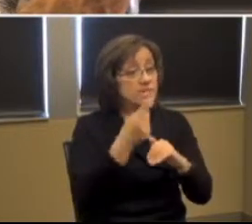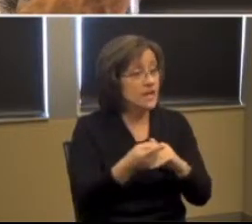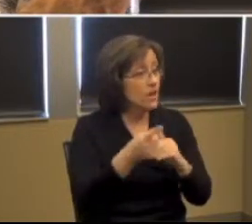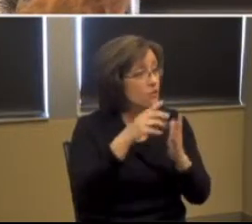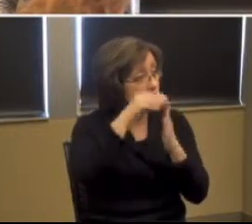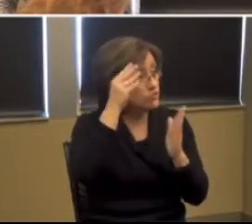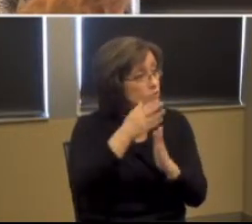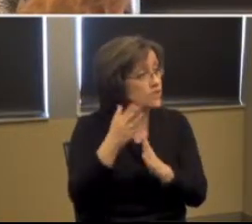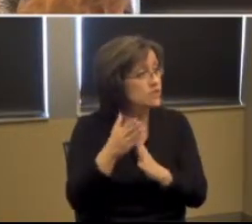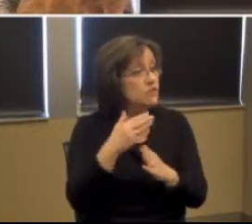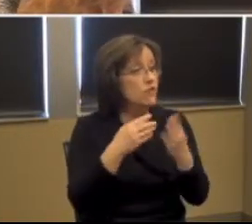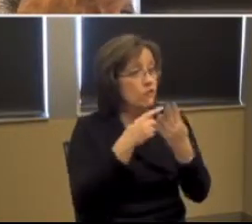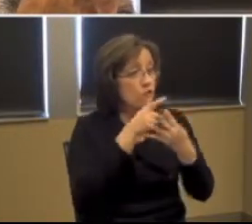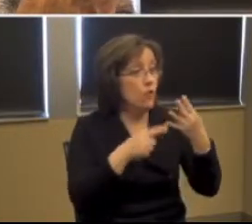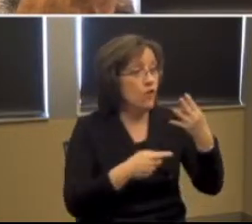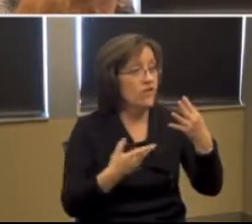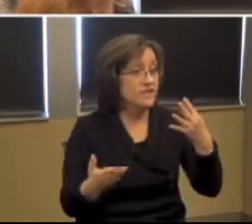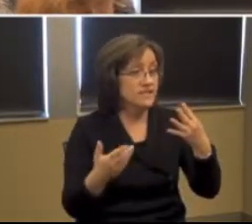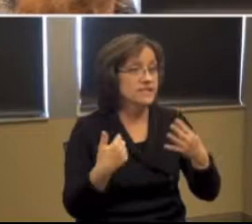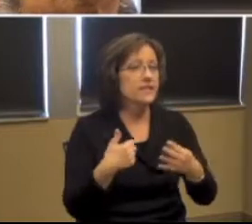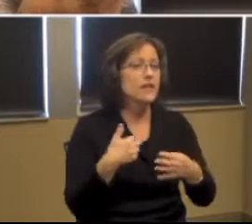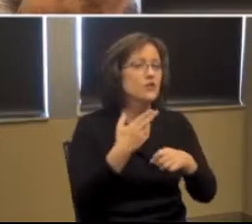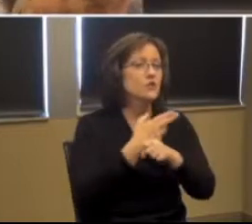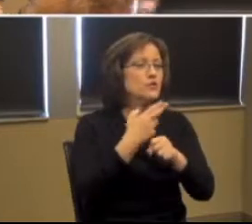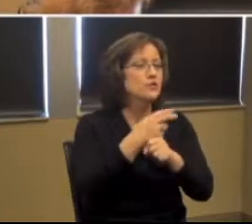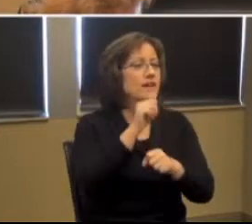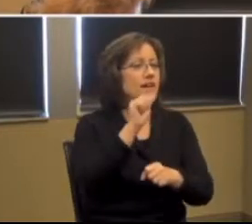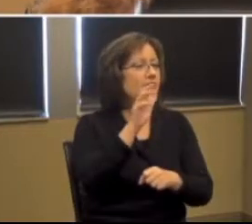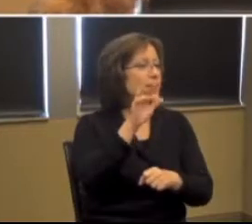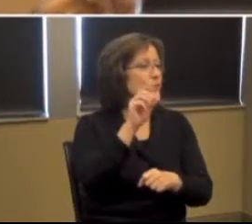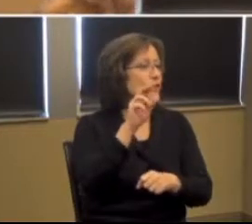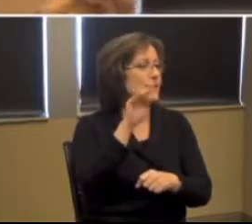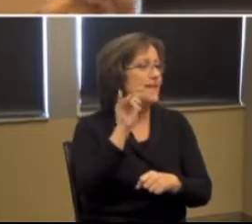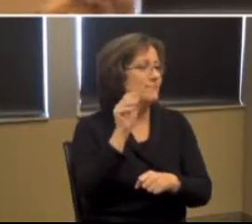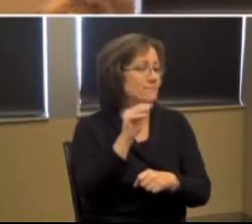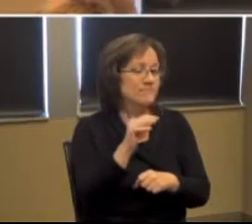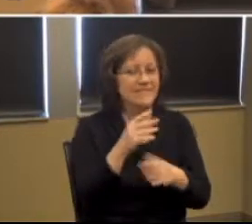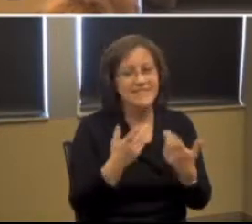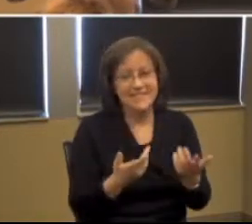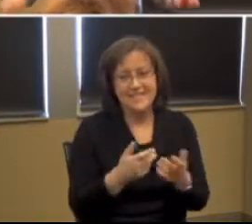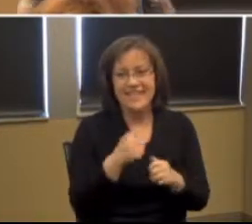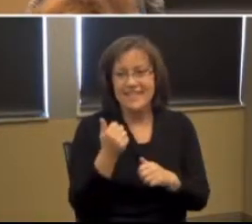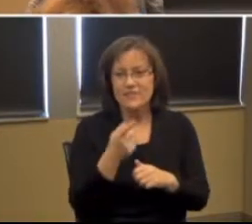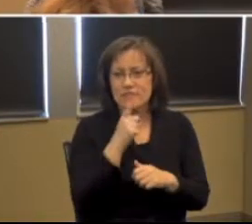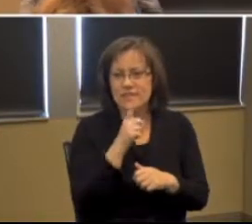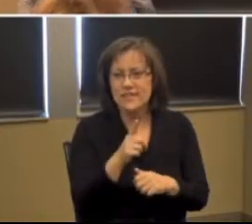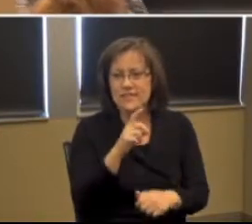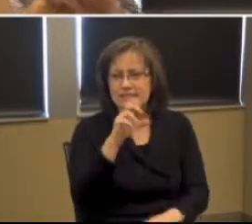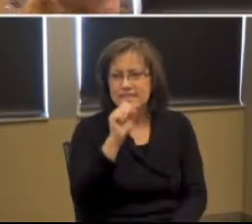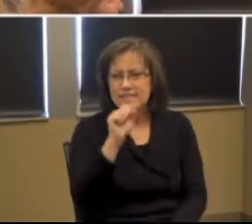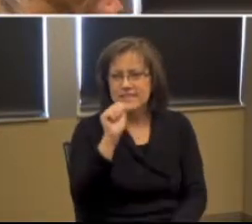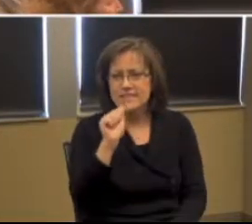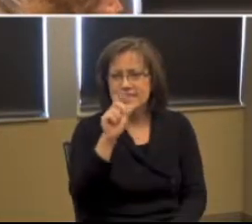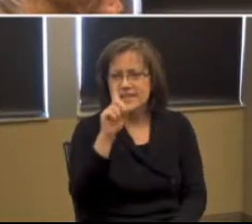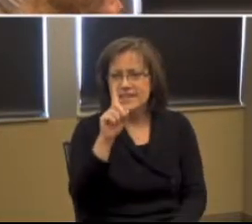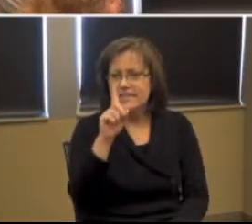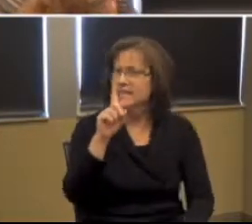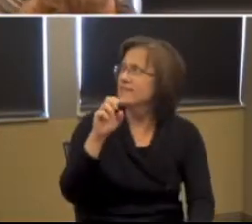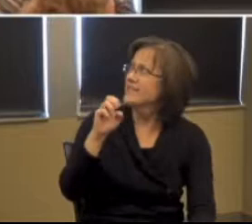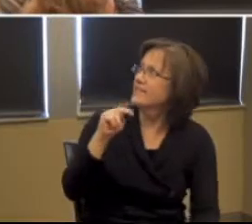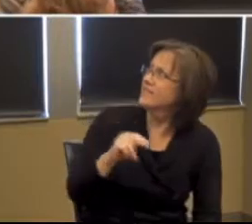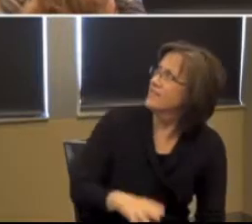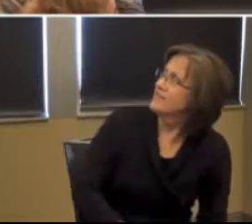we're acronymed because we're special educators. So another one for you is SADN. Yeah, it'll tell